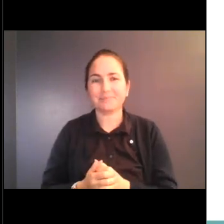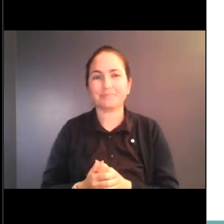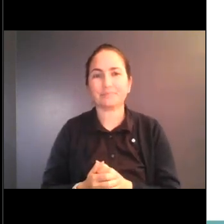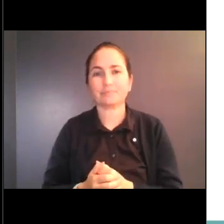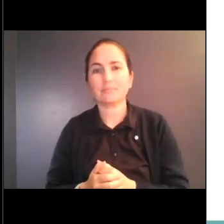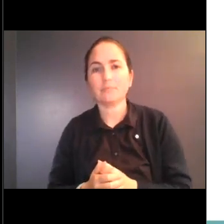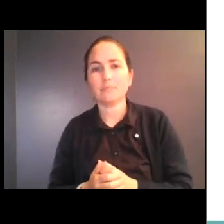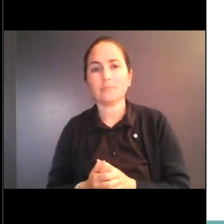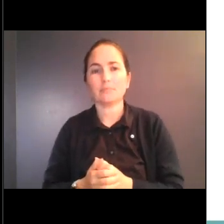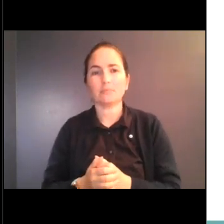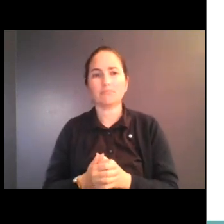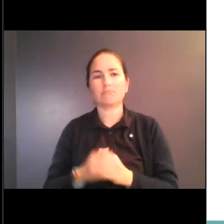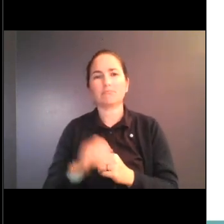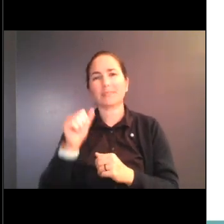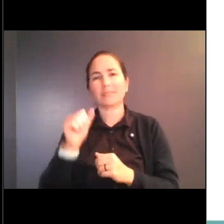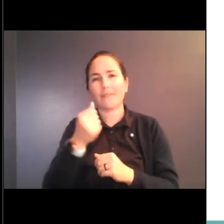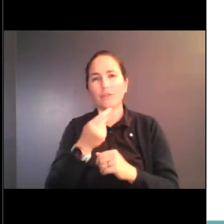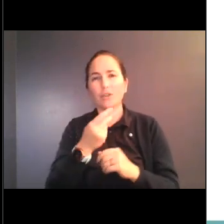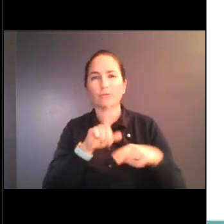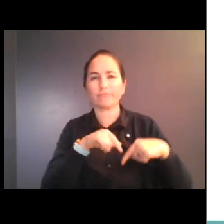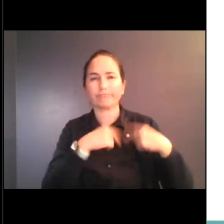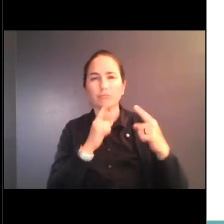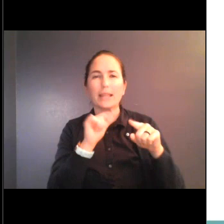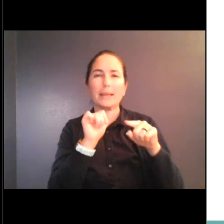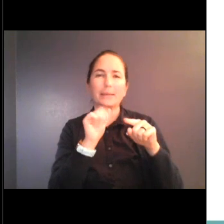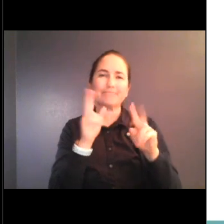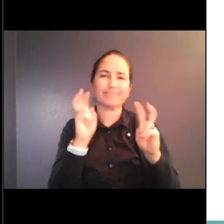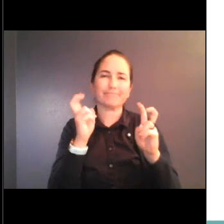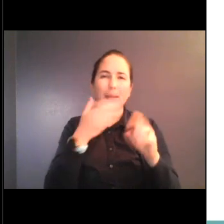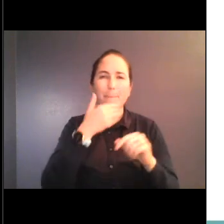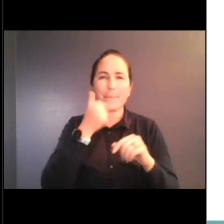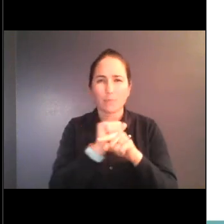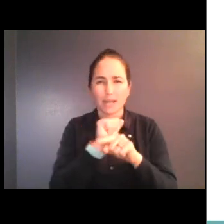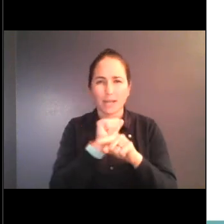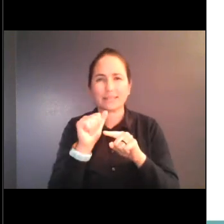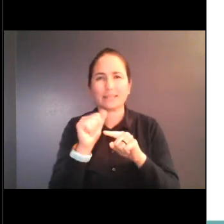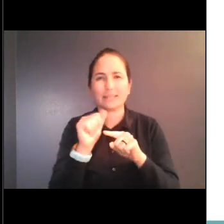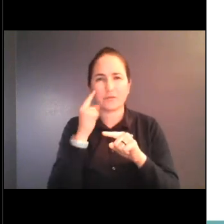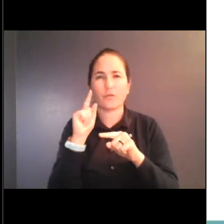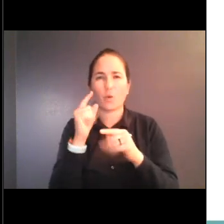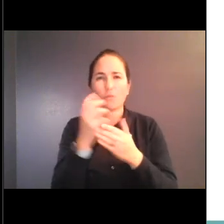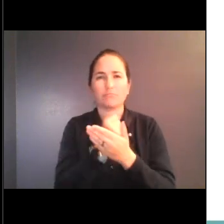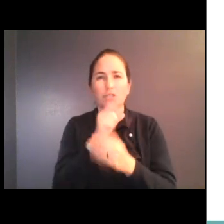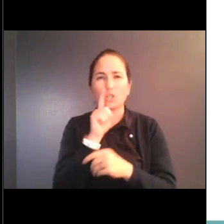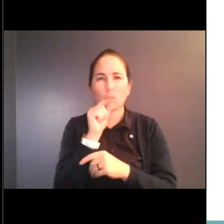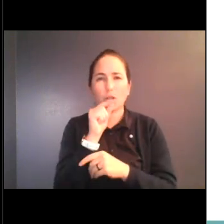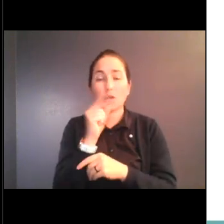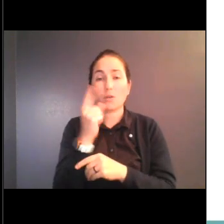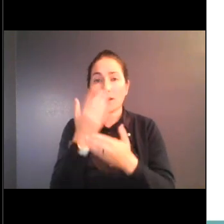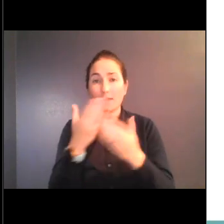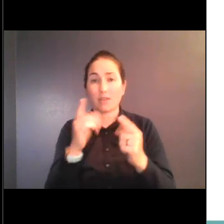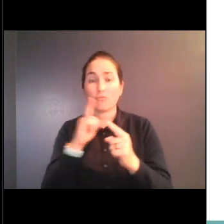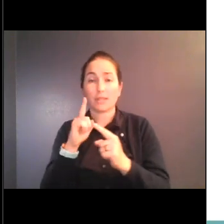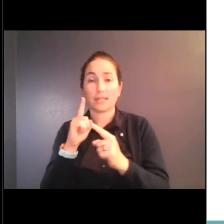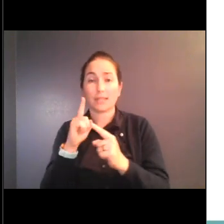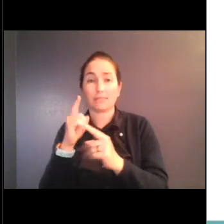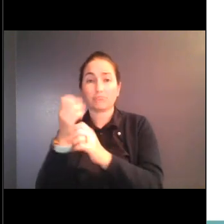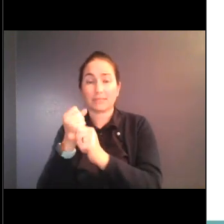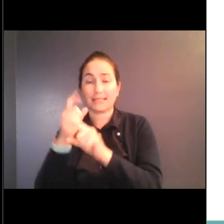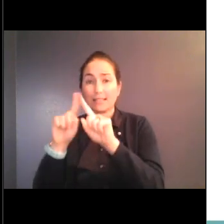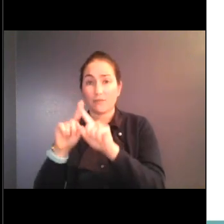There's a few best practices in terms of using Twitter for your teaching that we want to talk about. So one thing is getting ideas for online teaching.